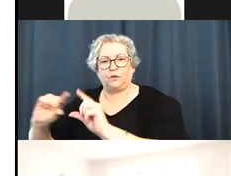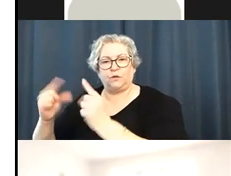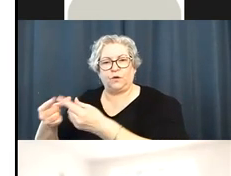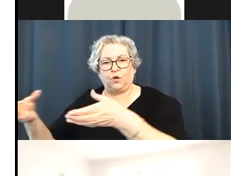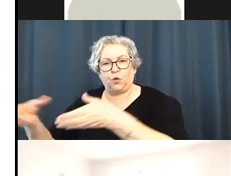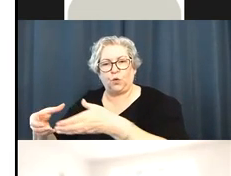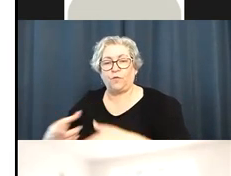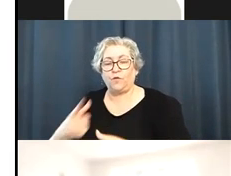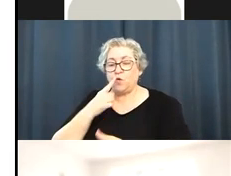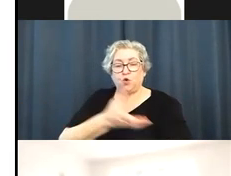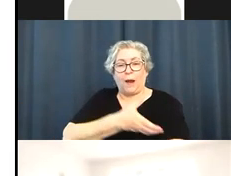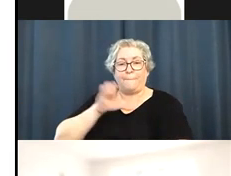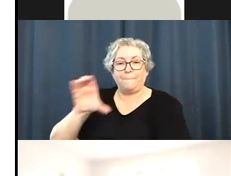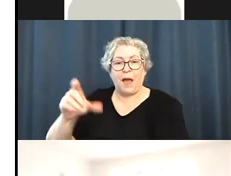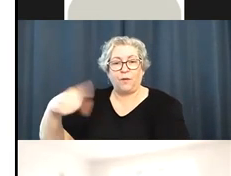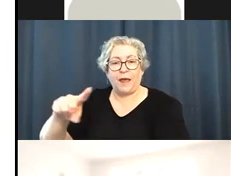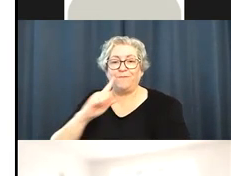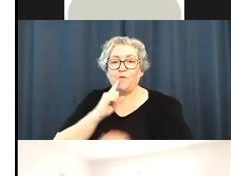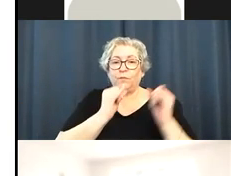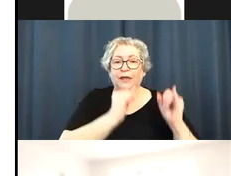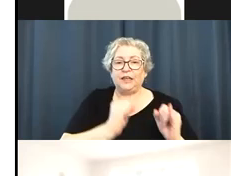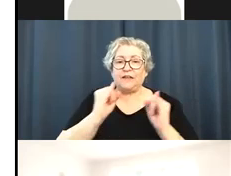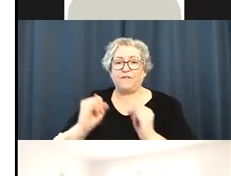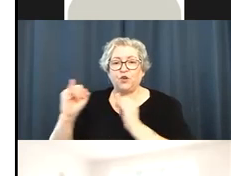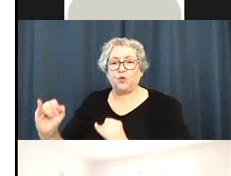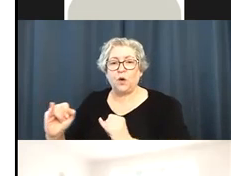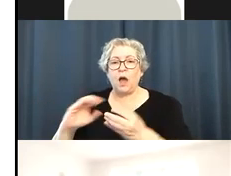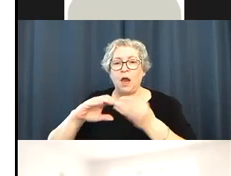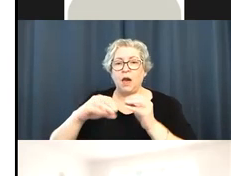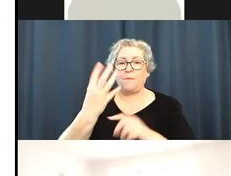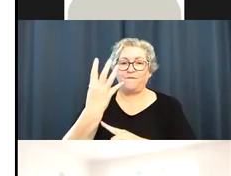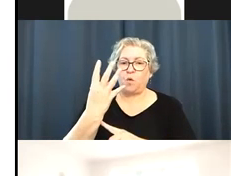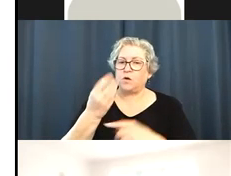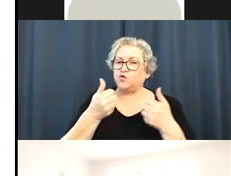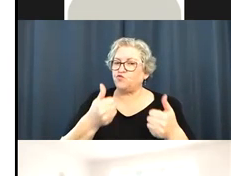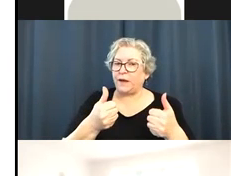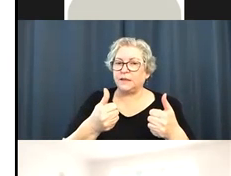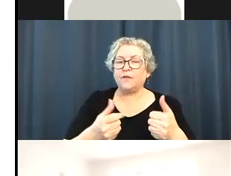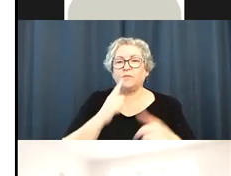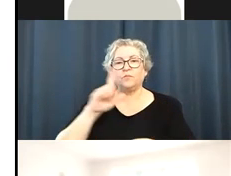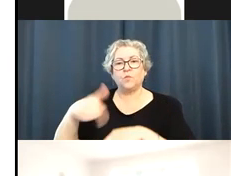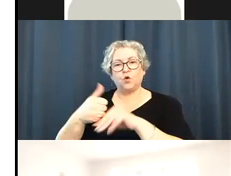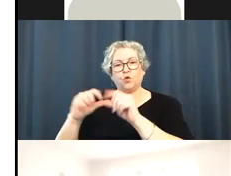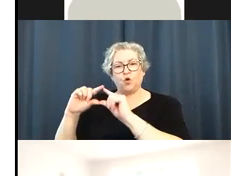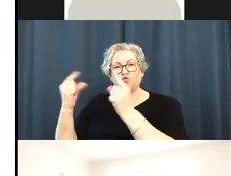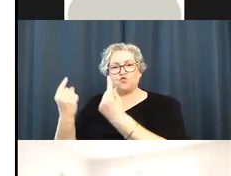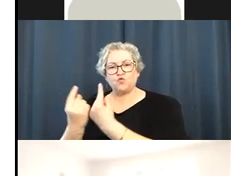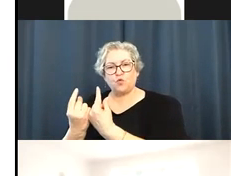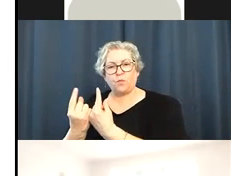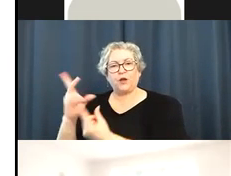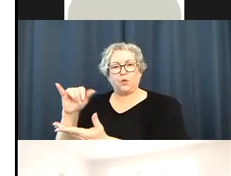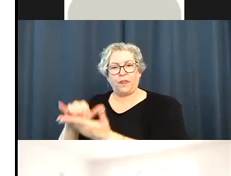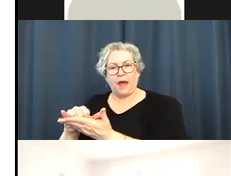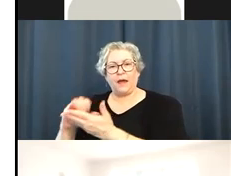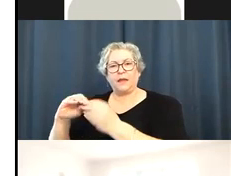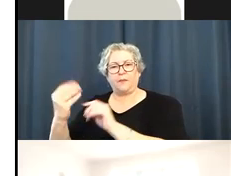empower young people individually, toolkit number 4 is a great resource. If you're looking to establish a group and do that, toolkit